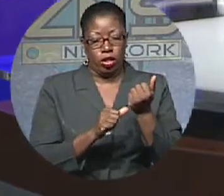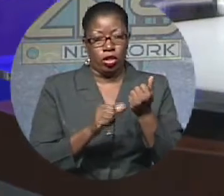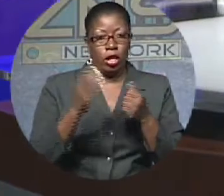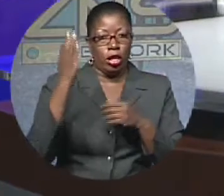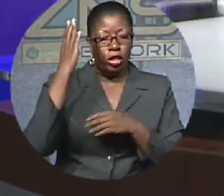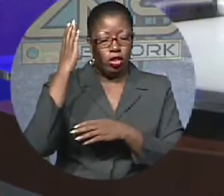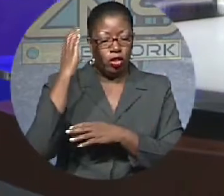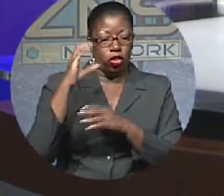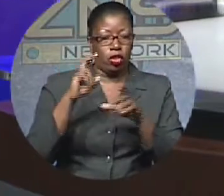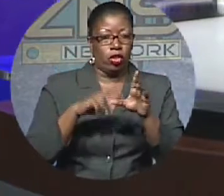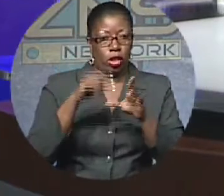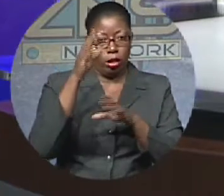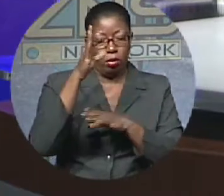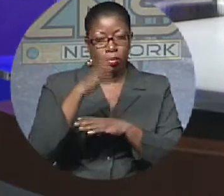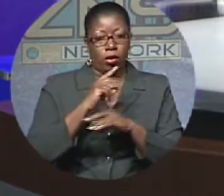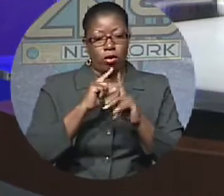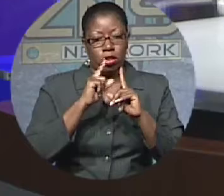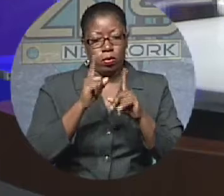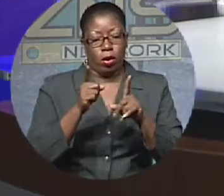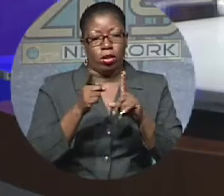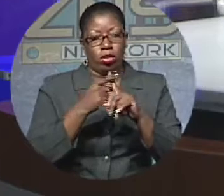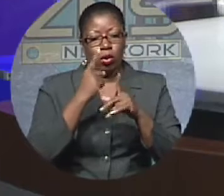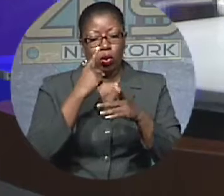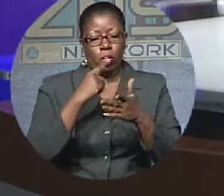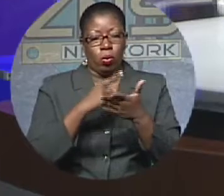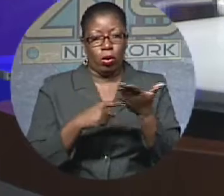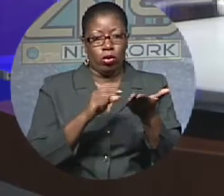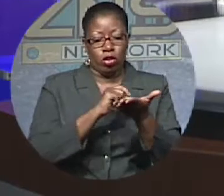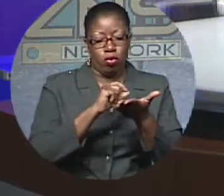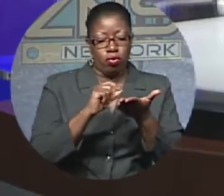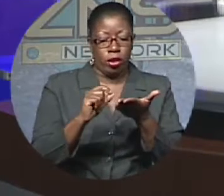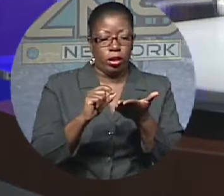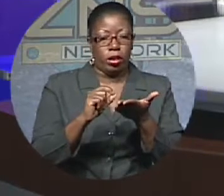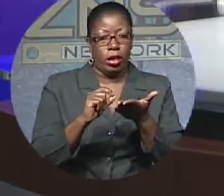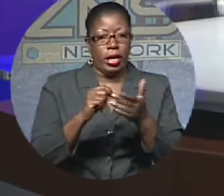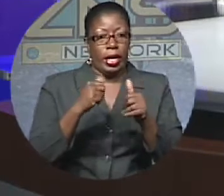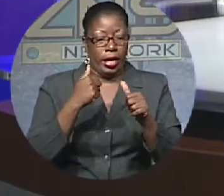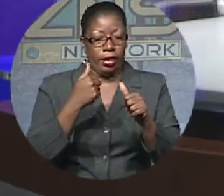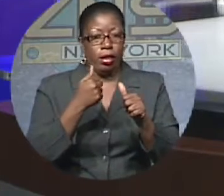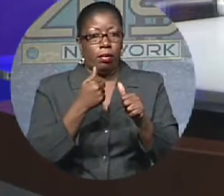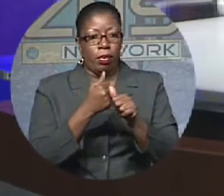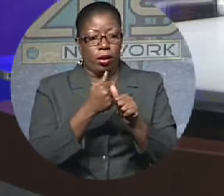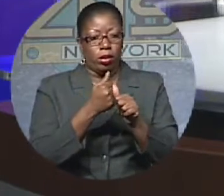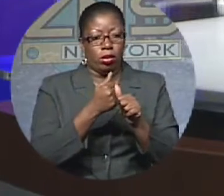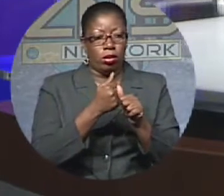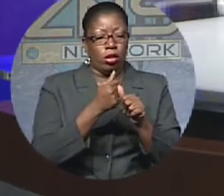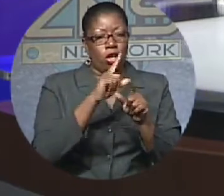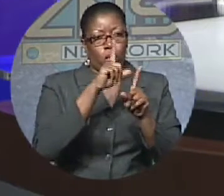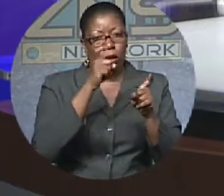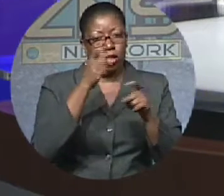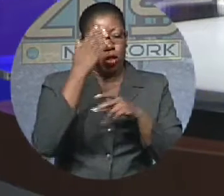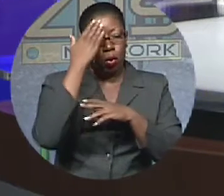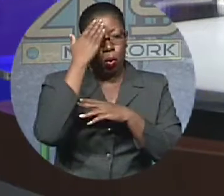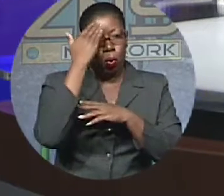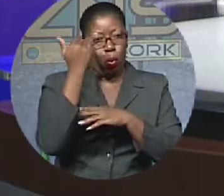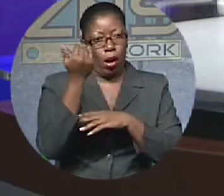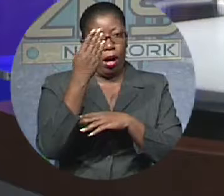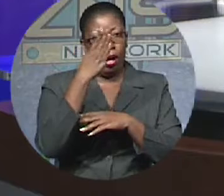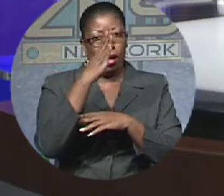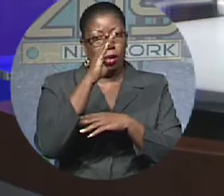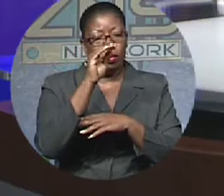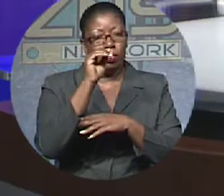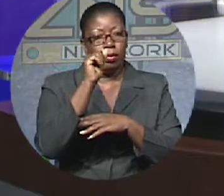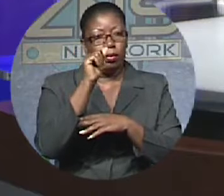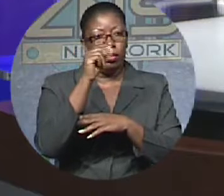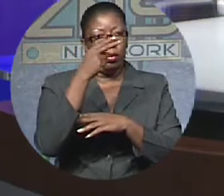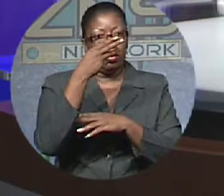has responded to an editorial published in the Punch newspaper entitled, "Why is Bahamar Not Paying for Our Poop?" Calling the use of the term